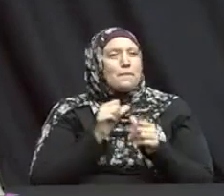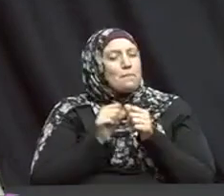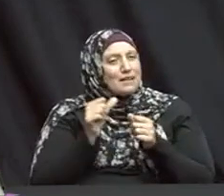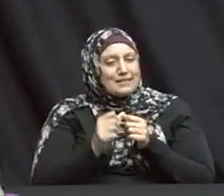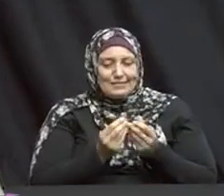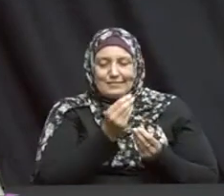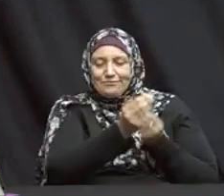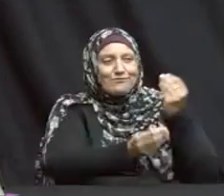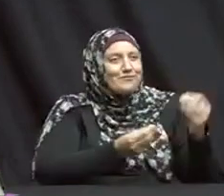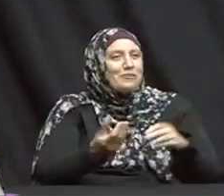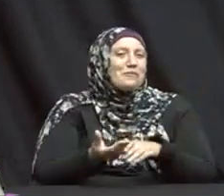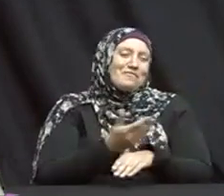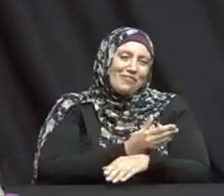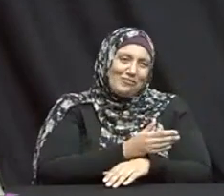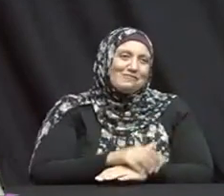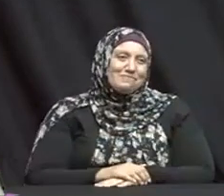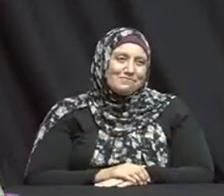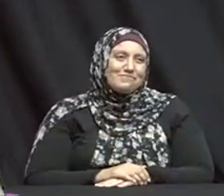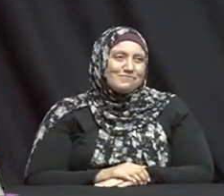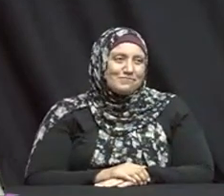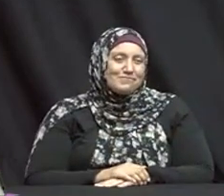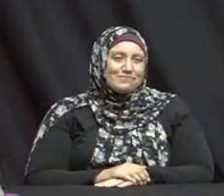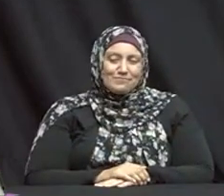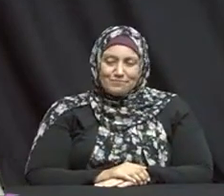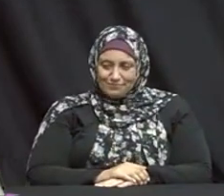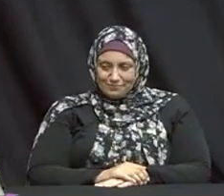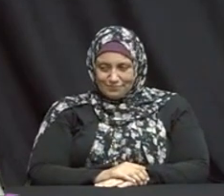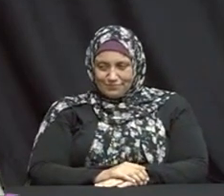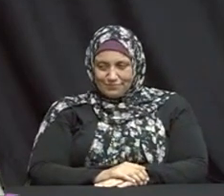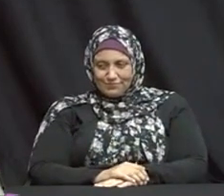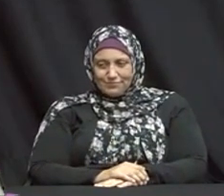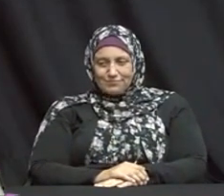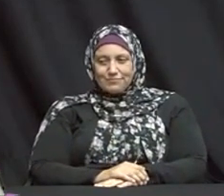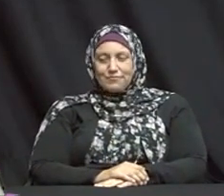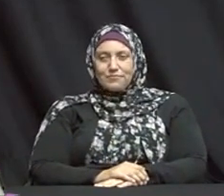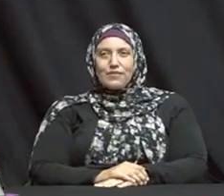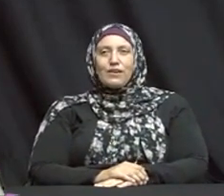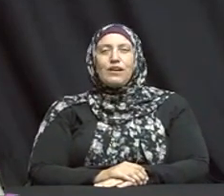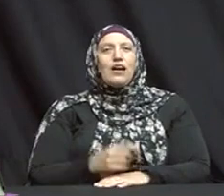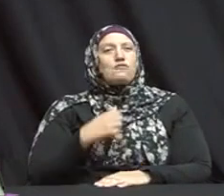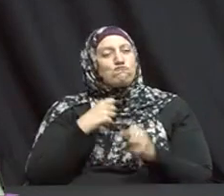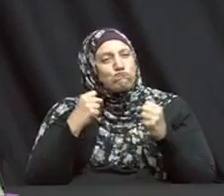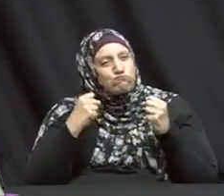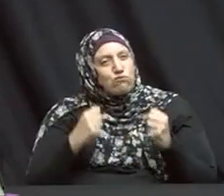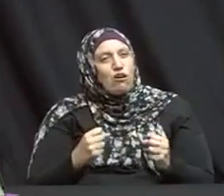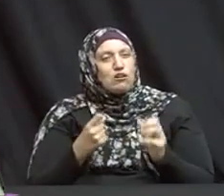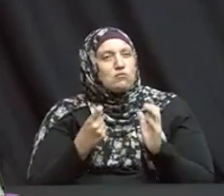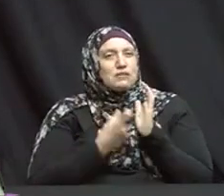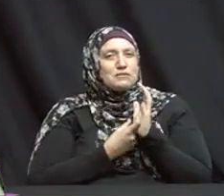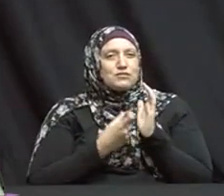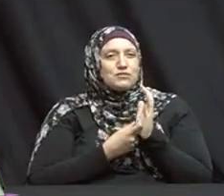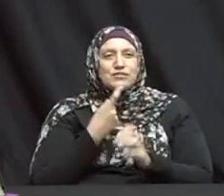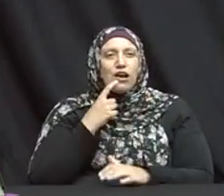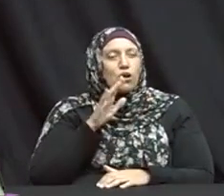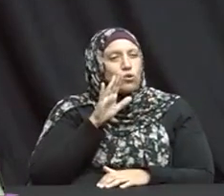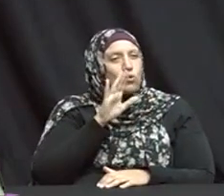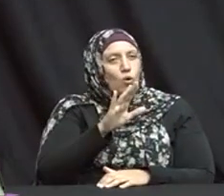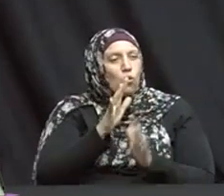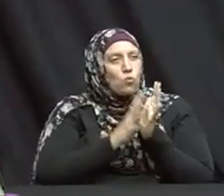members, and most importantly for myself. So a strong recommendation is that prepare your will. Inshallah,